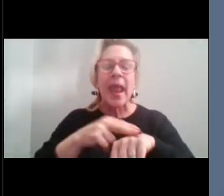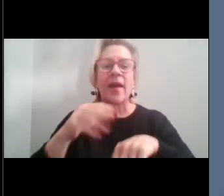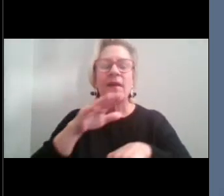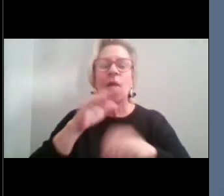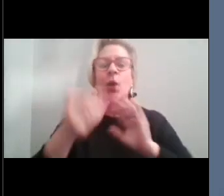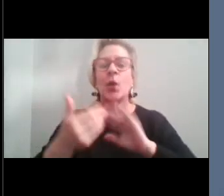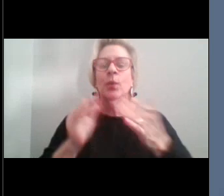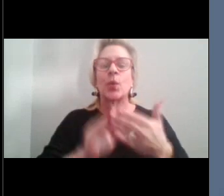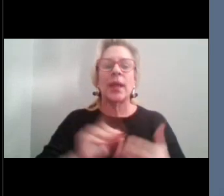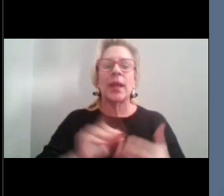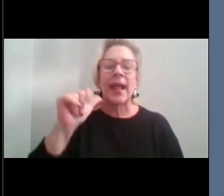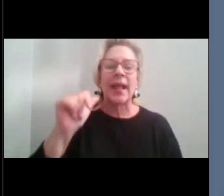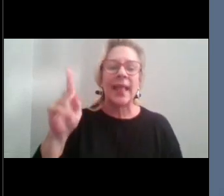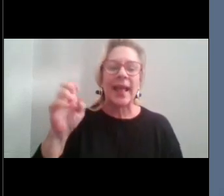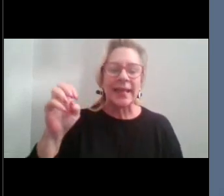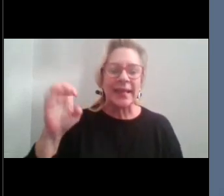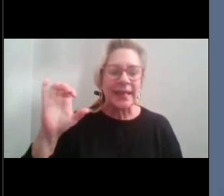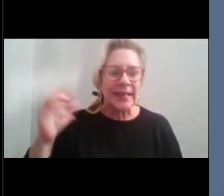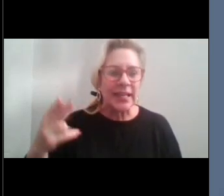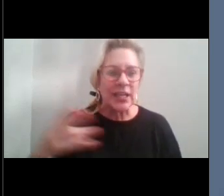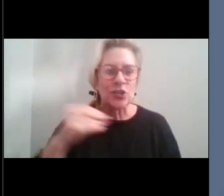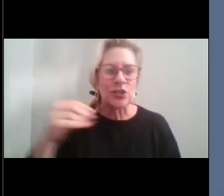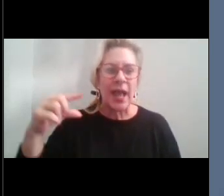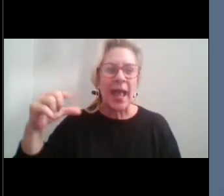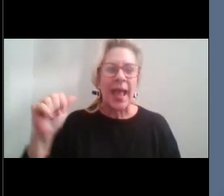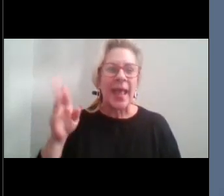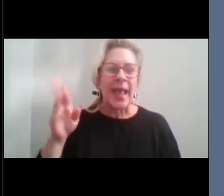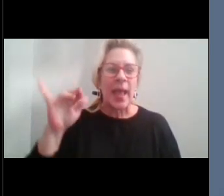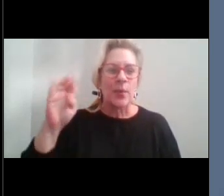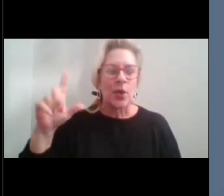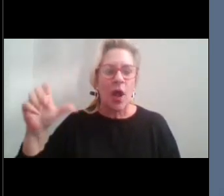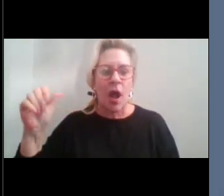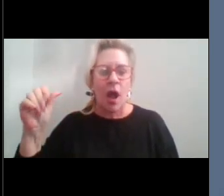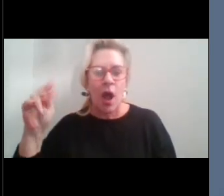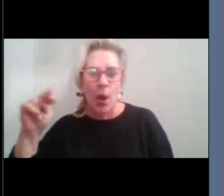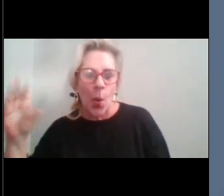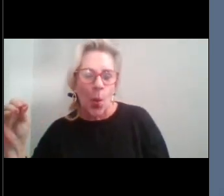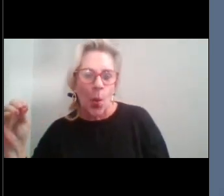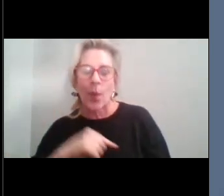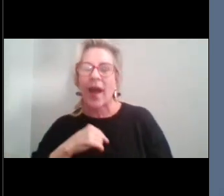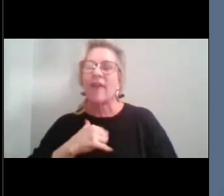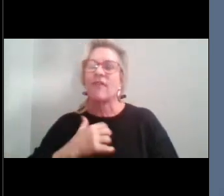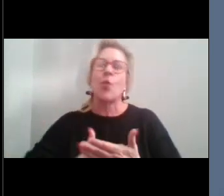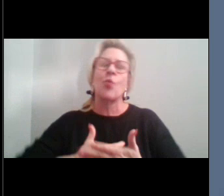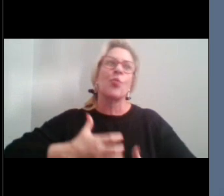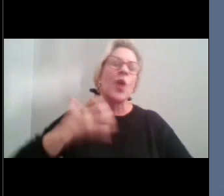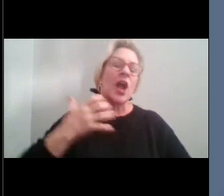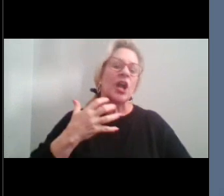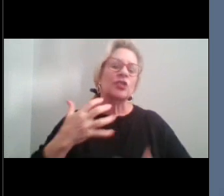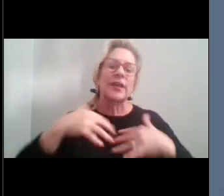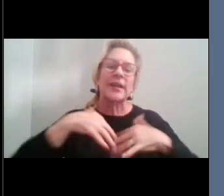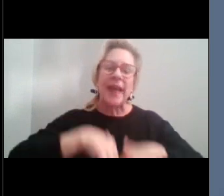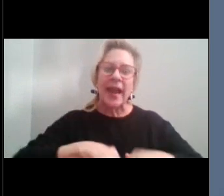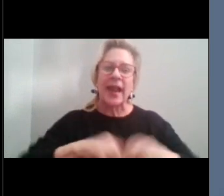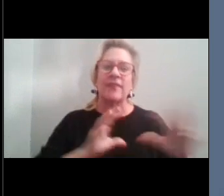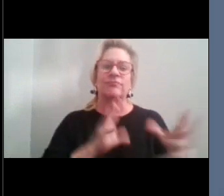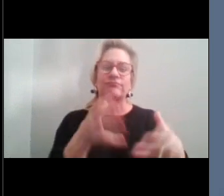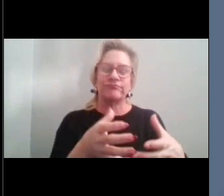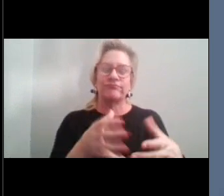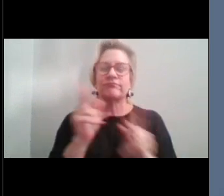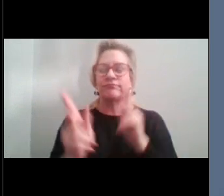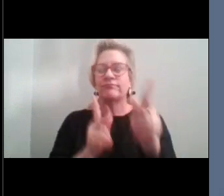Kizh, Tongva, and Gabrielano. Riverside County has a rich and diverse history of native tribes and indigenous people dating